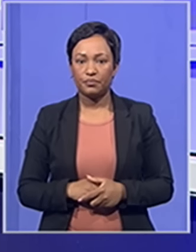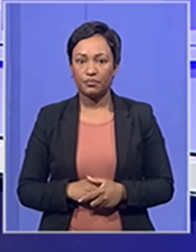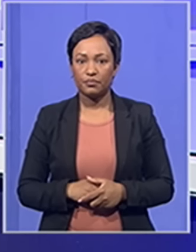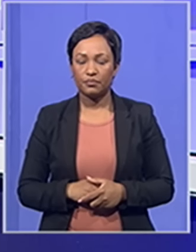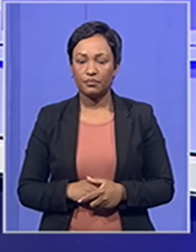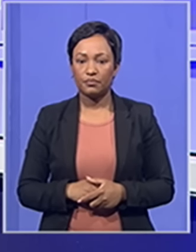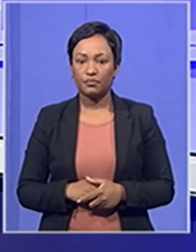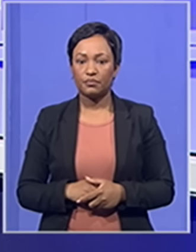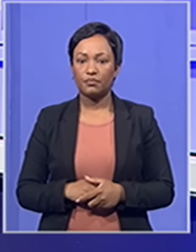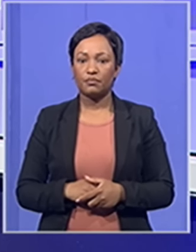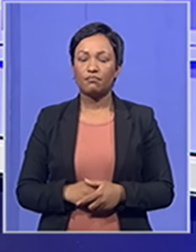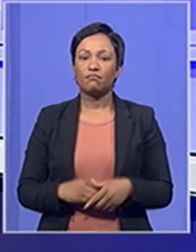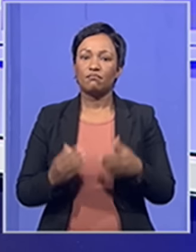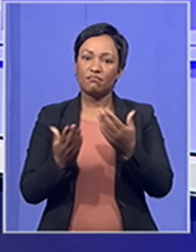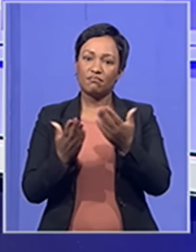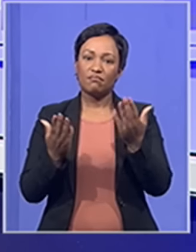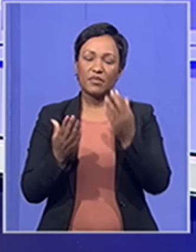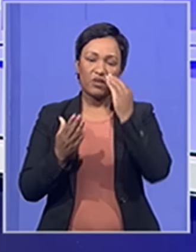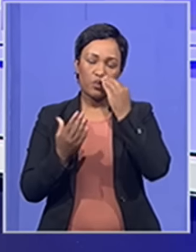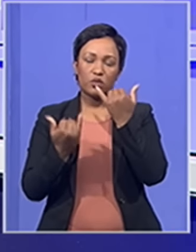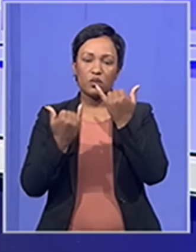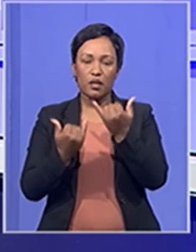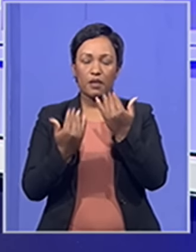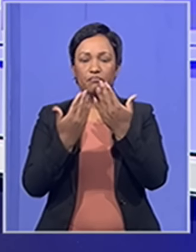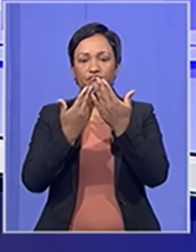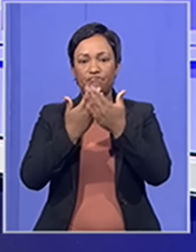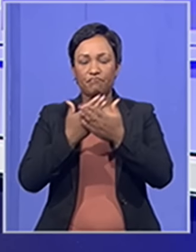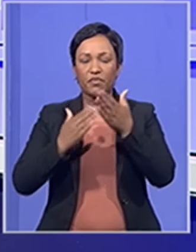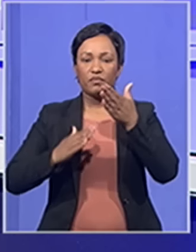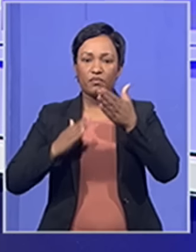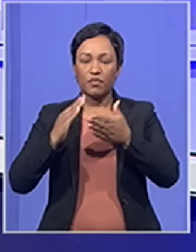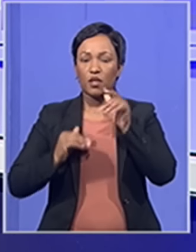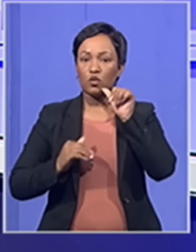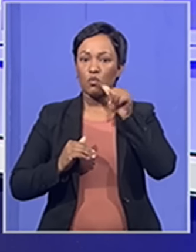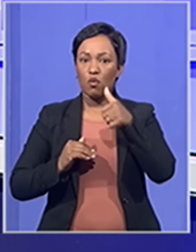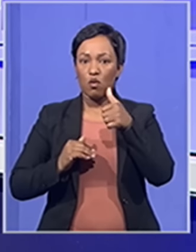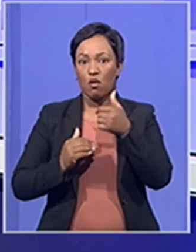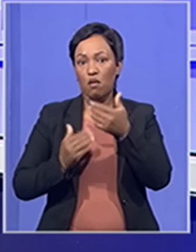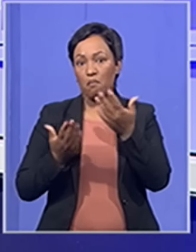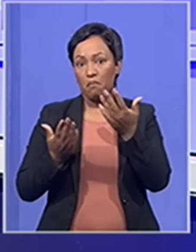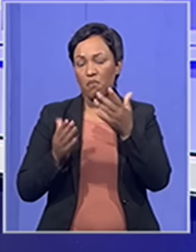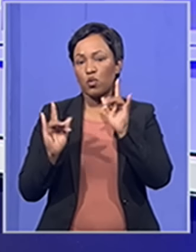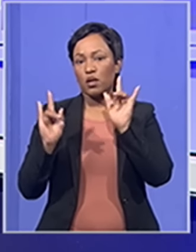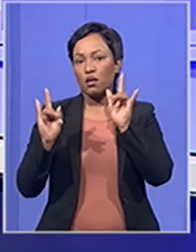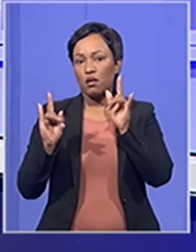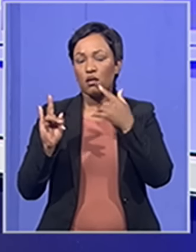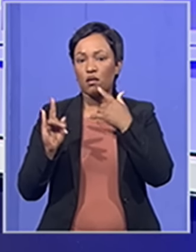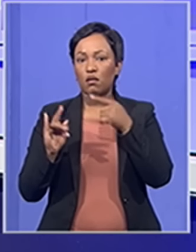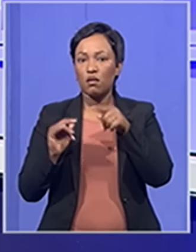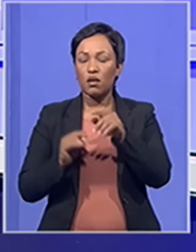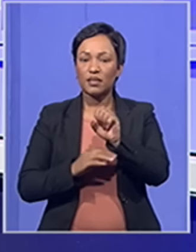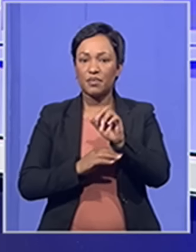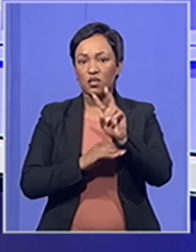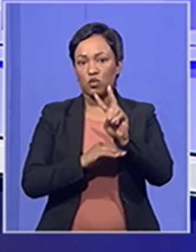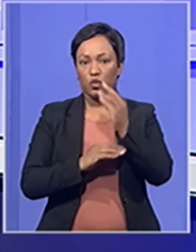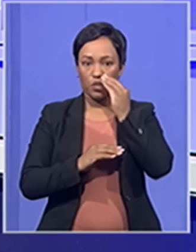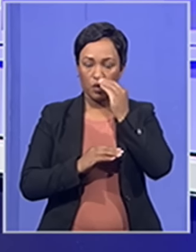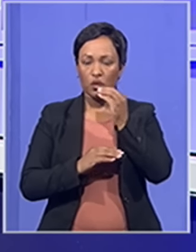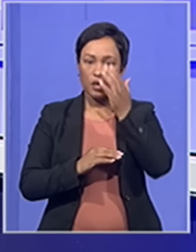Mo gaetsong di le kalo tsa maitsiboeng ano se lebale gore ka moso o ka nna le tšhono ya go lebella dikgamo SABC 2 ka